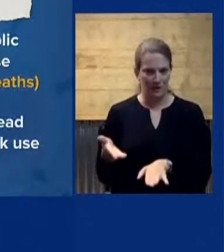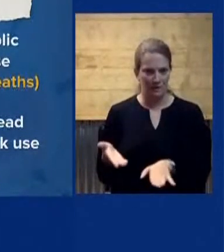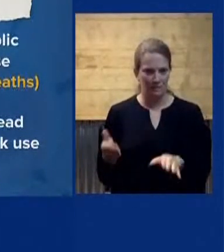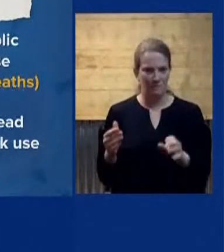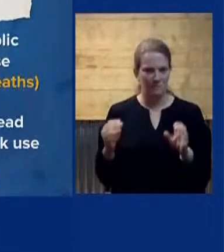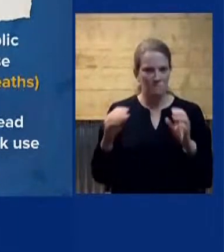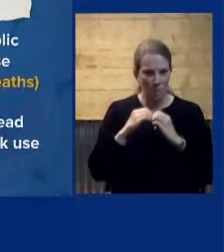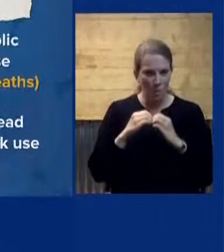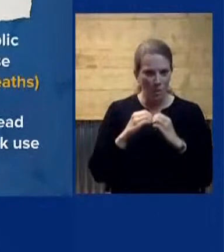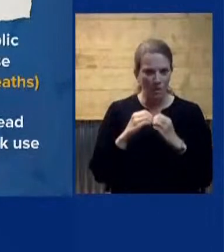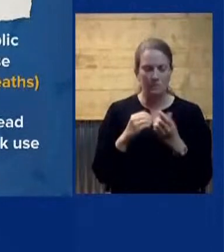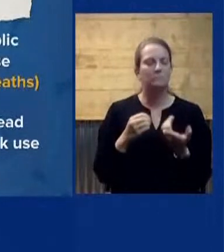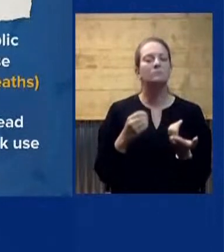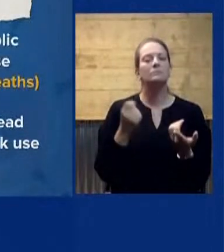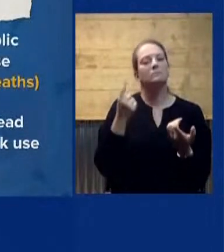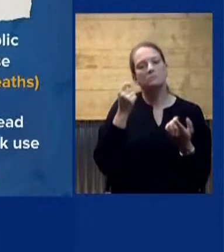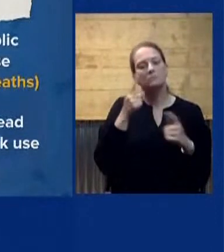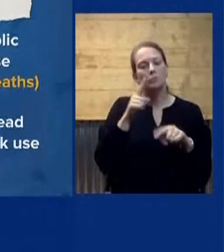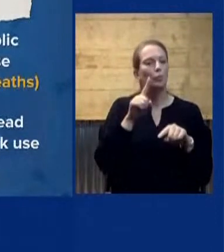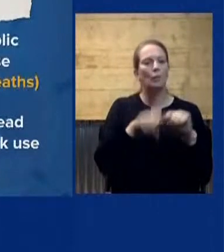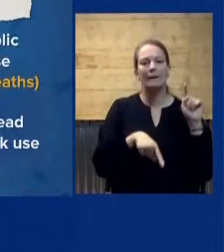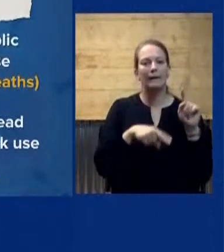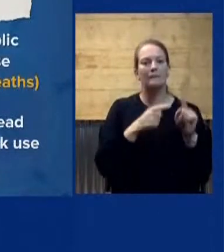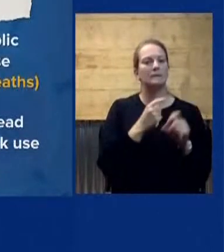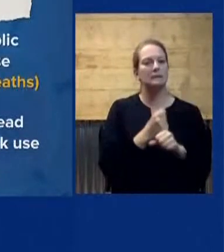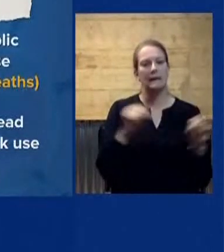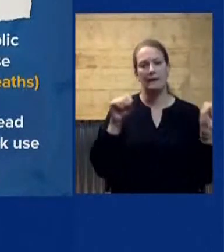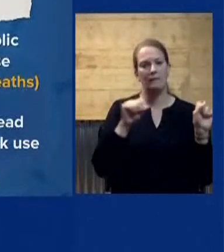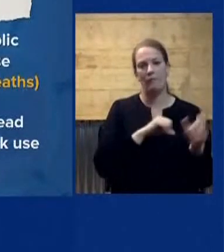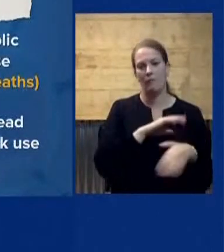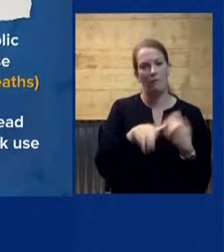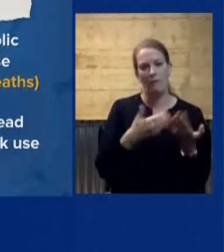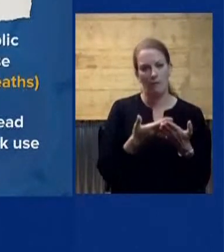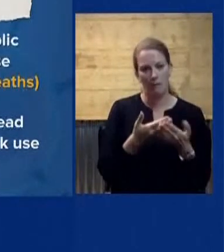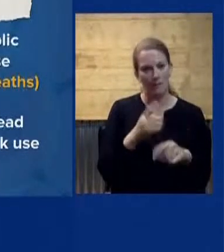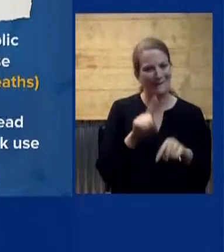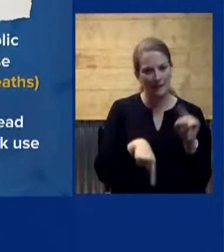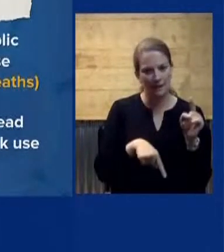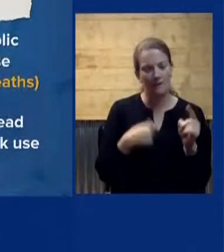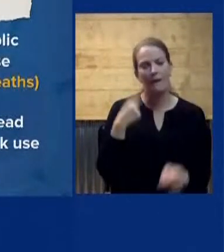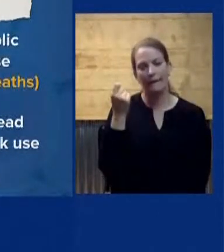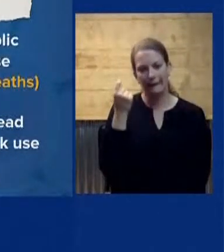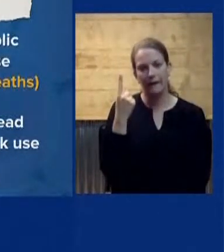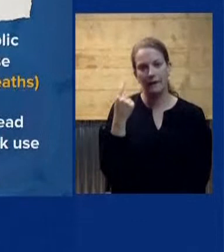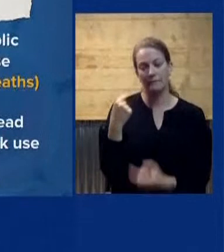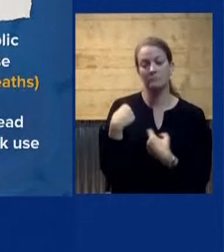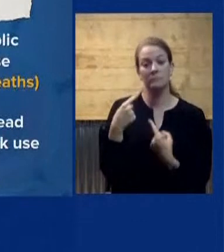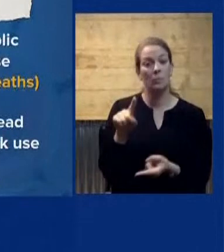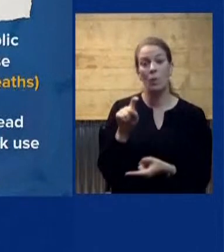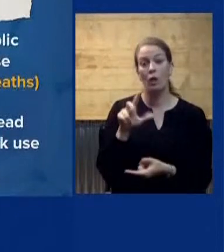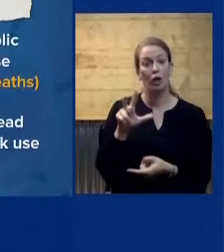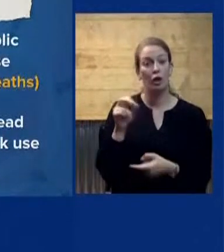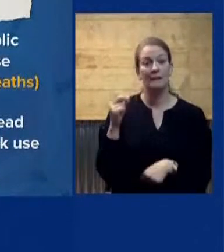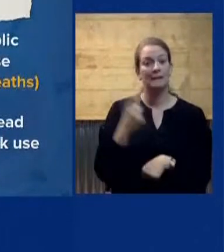You're not going to save everyone's life. I get it. I've struggled with it for 130 days.